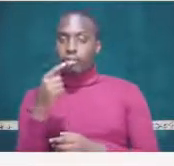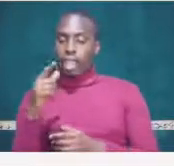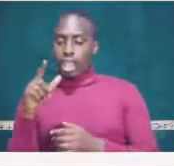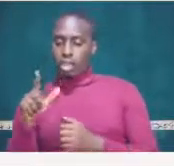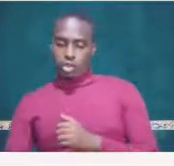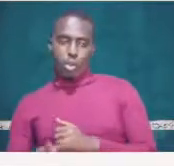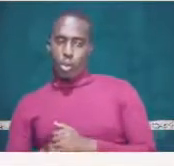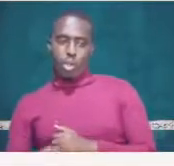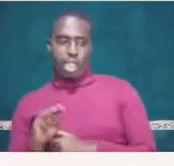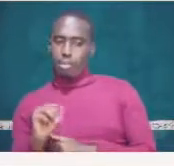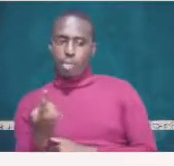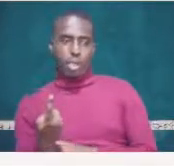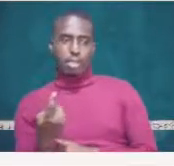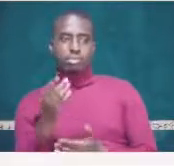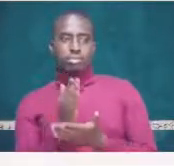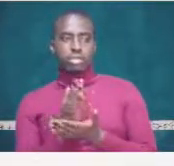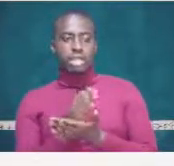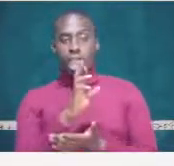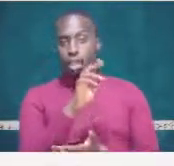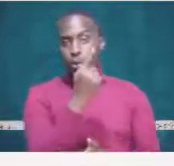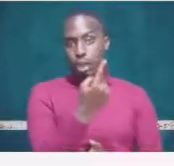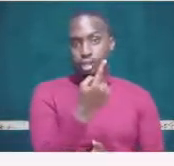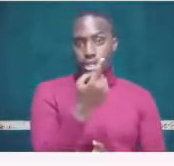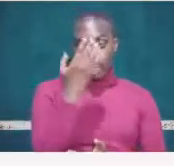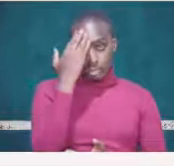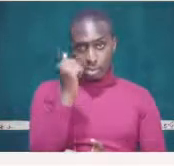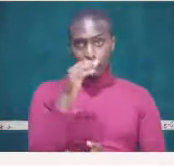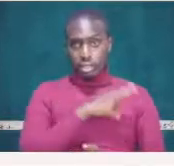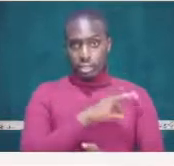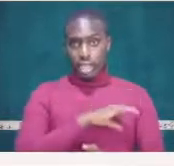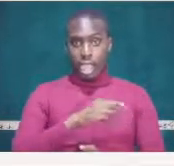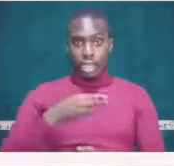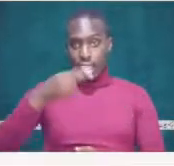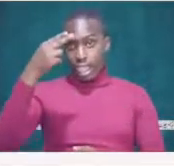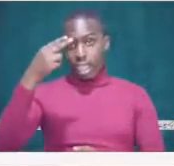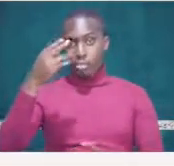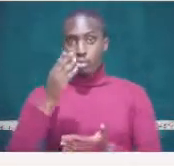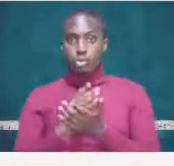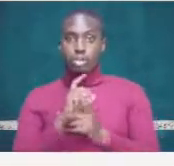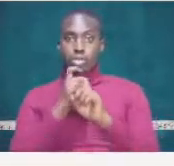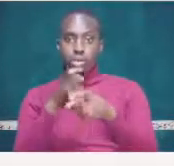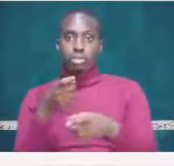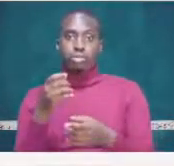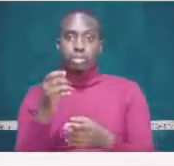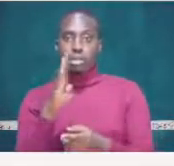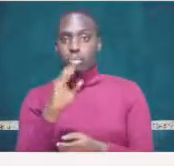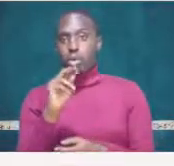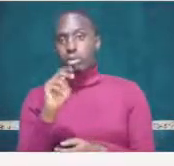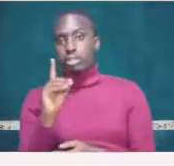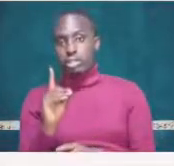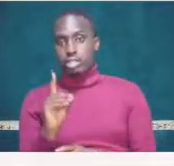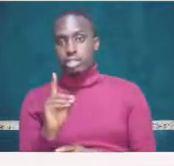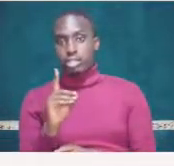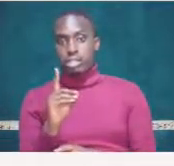M1 at interest rate 1. Because when the interest rate is high, the reward on a bond, the income on a bond is